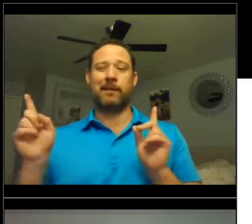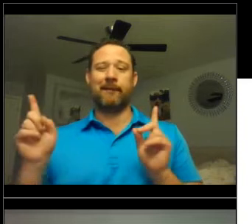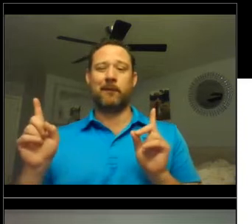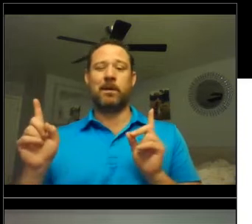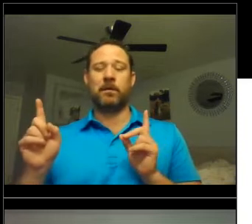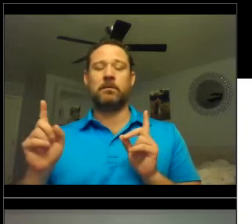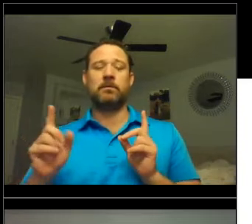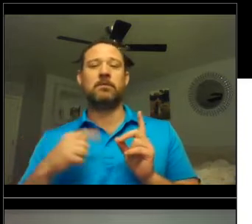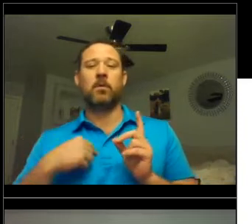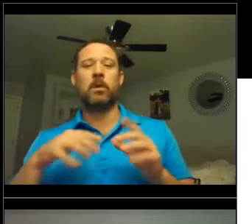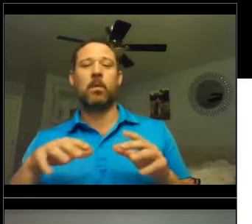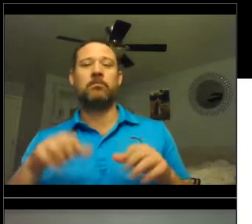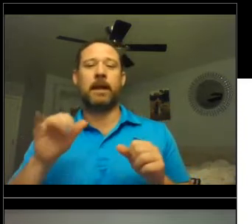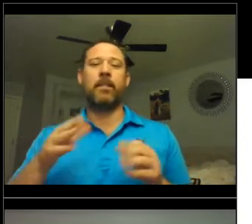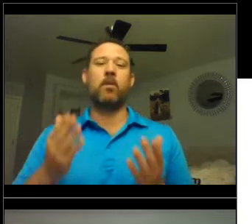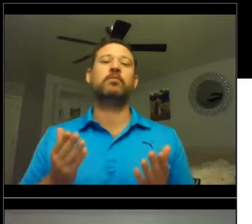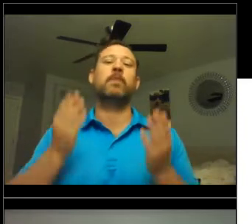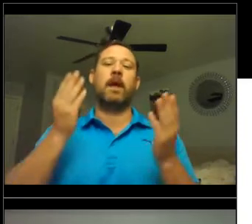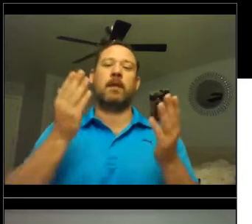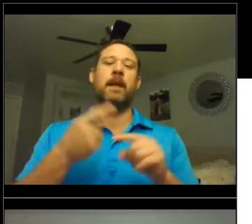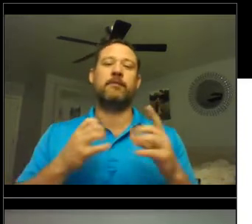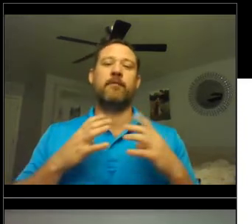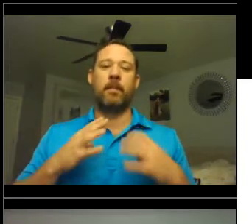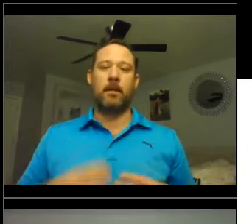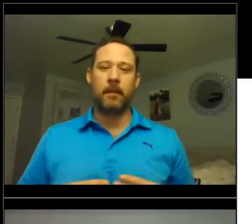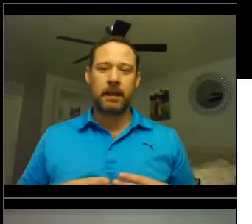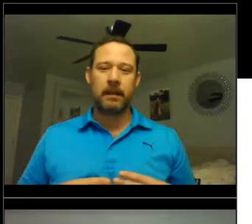take the recommendations from the committee and